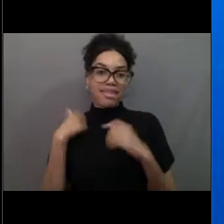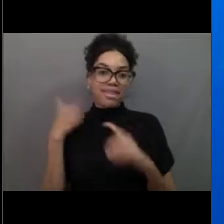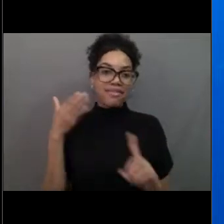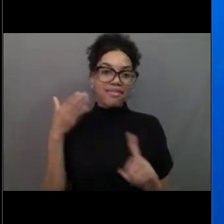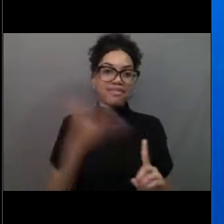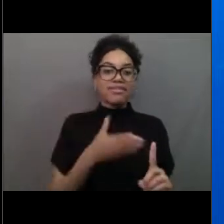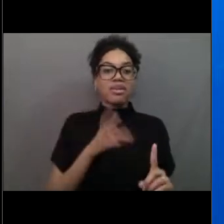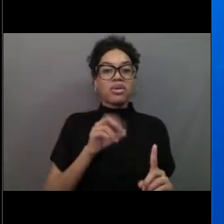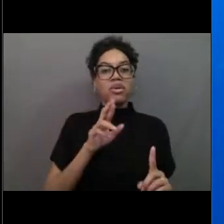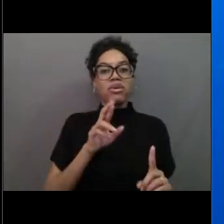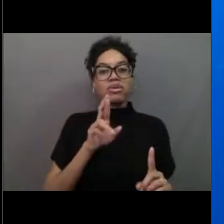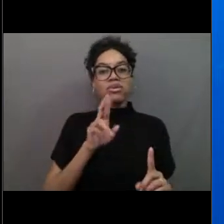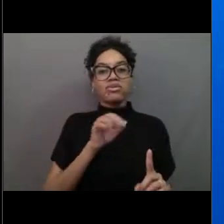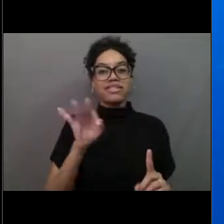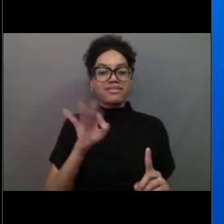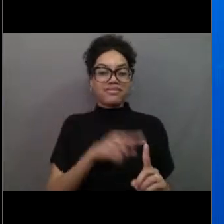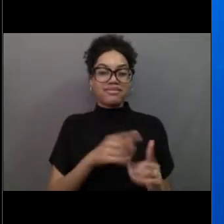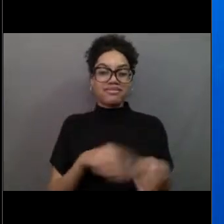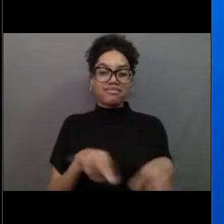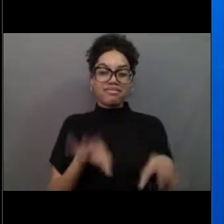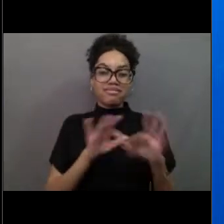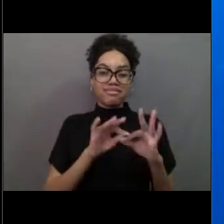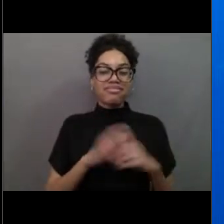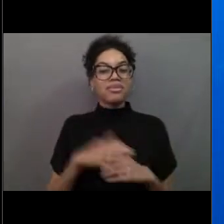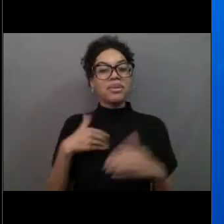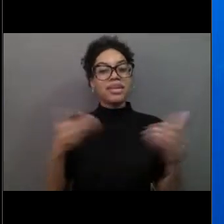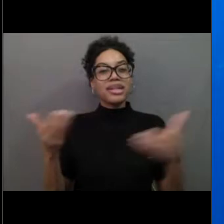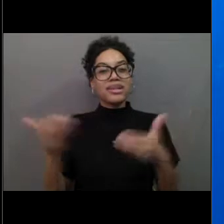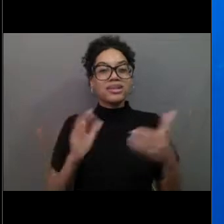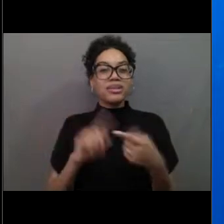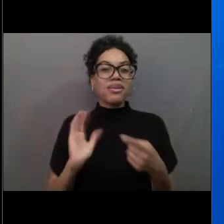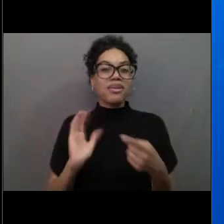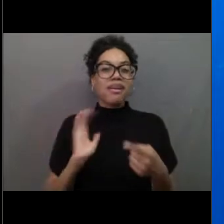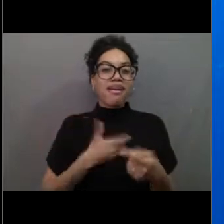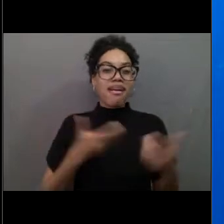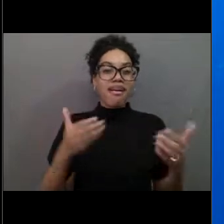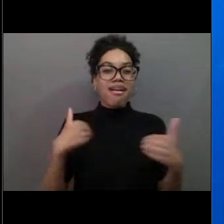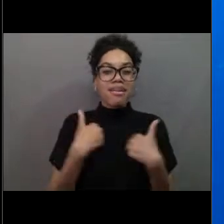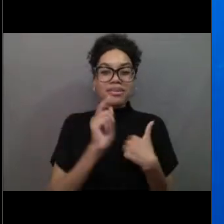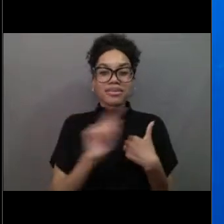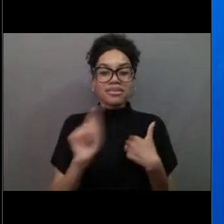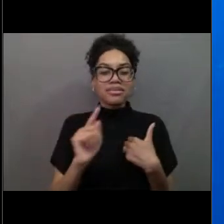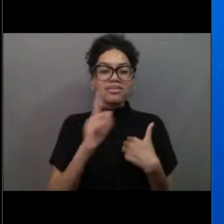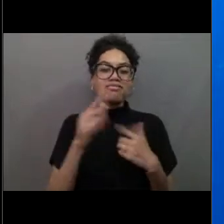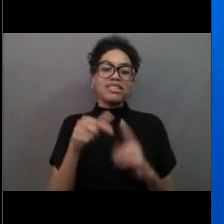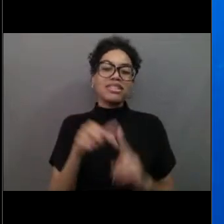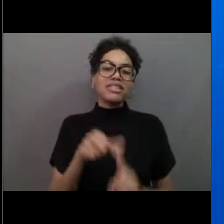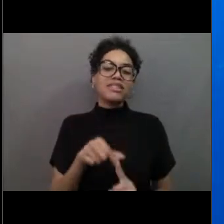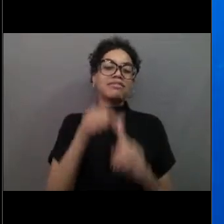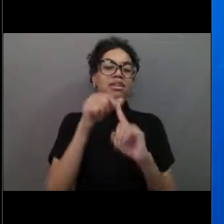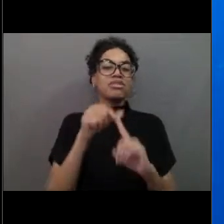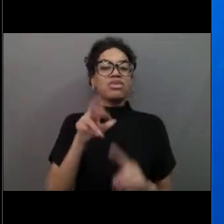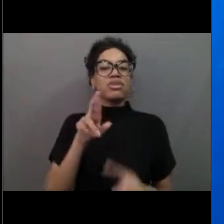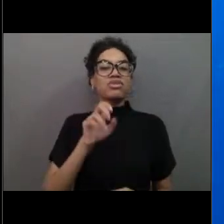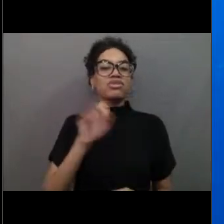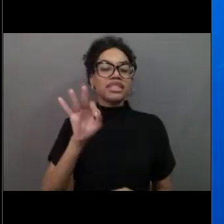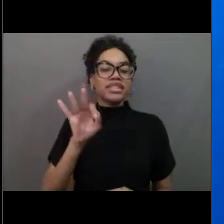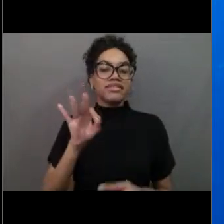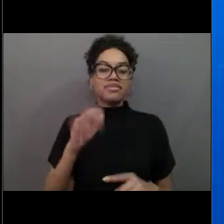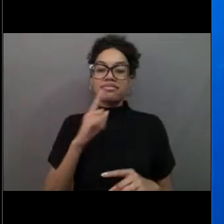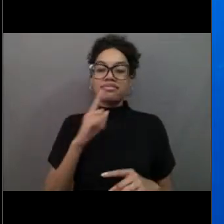wanted you to introduce you to ours off the coast of Texas here. These are very special reefs They're some of the healthiest reefs in the whole Gulf and